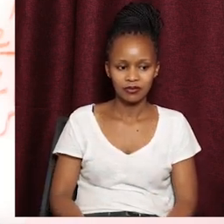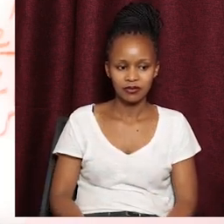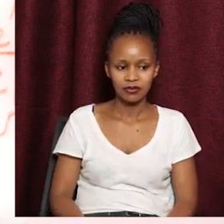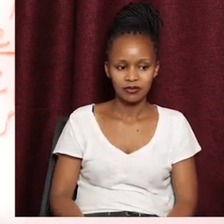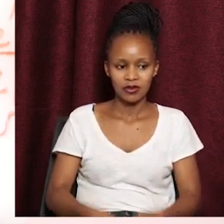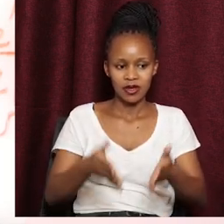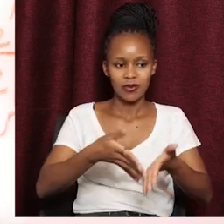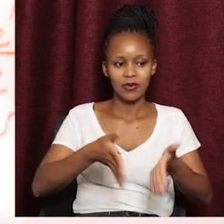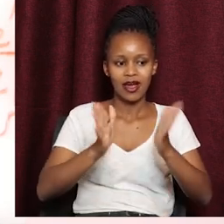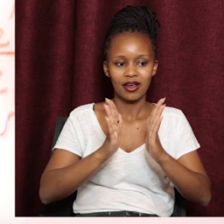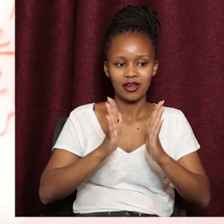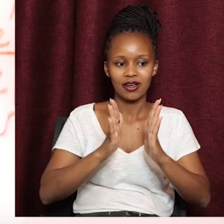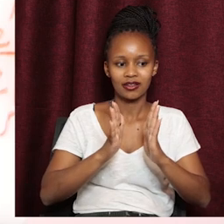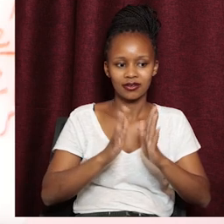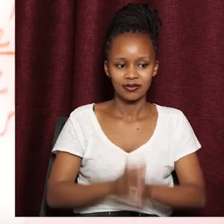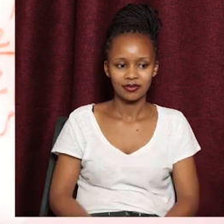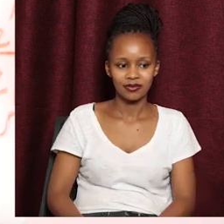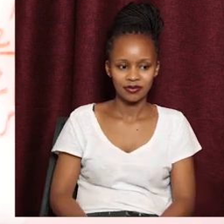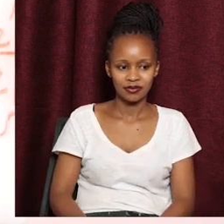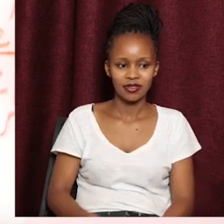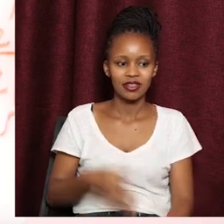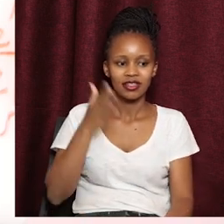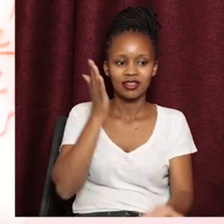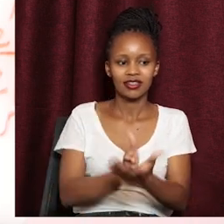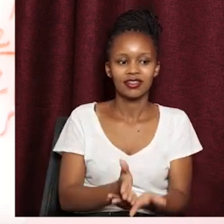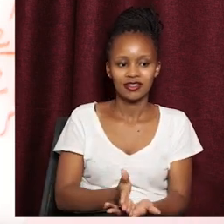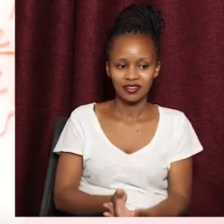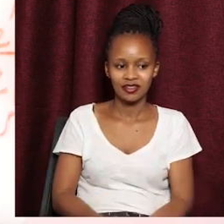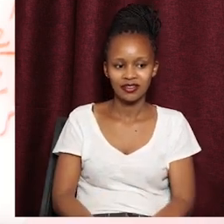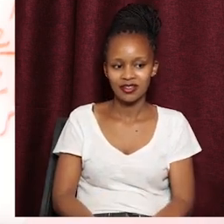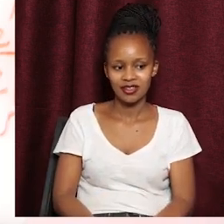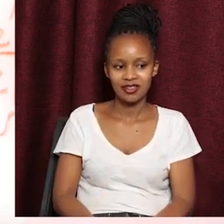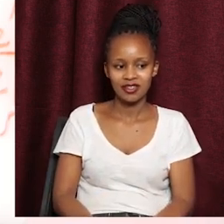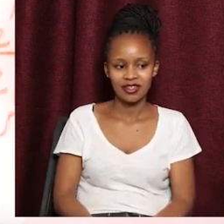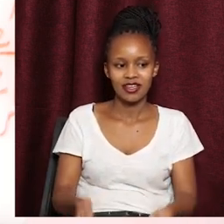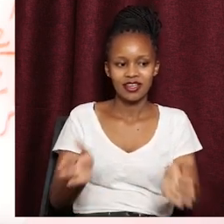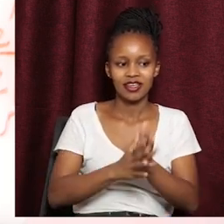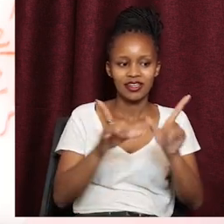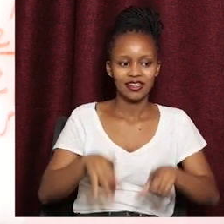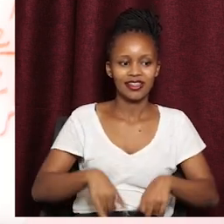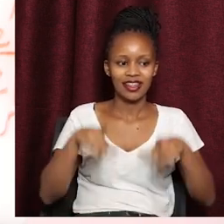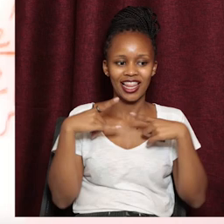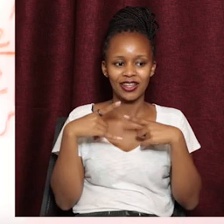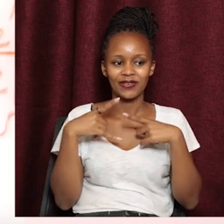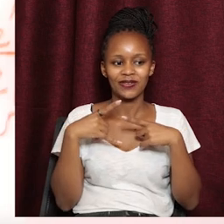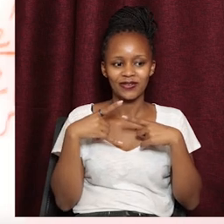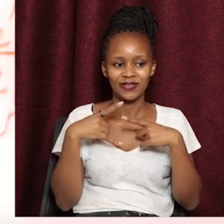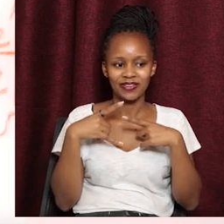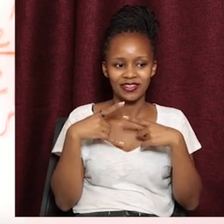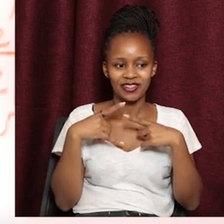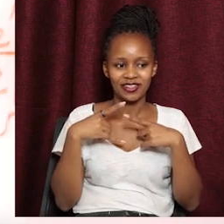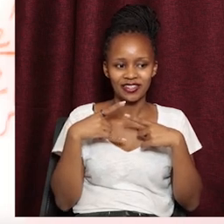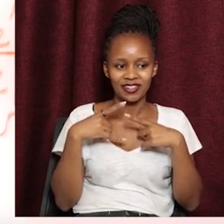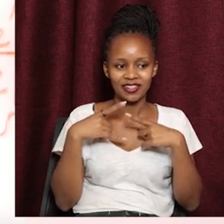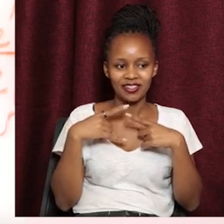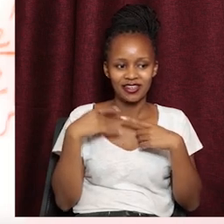He is the way, He is the truth, and He is the life. He is